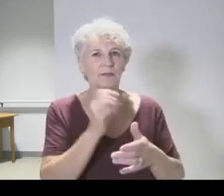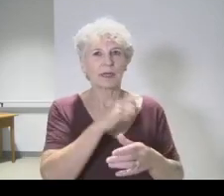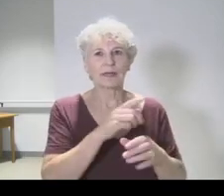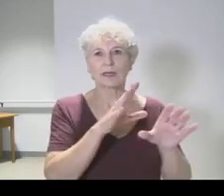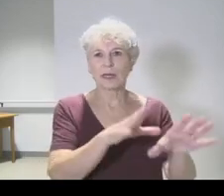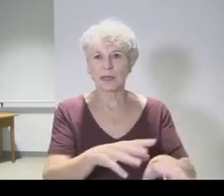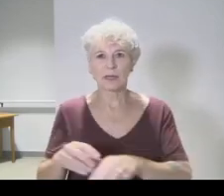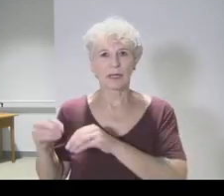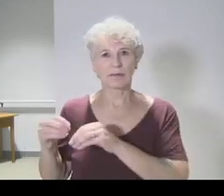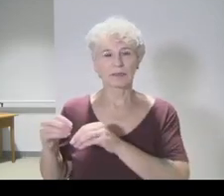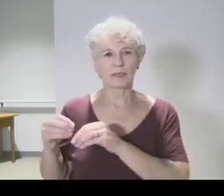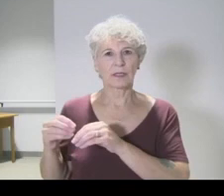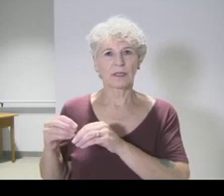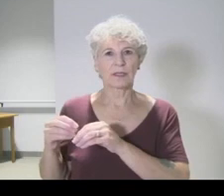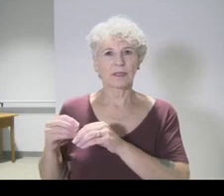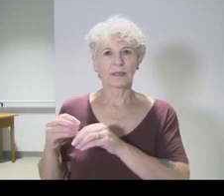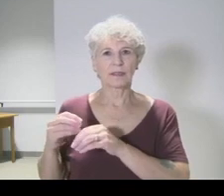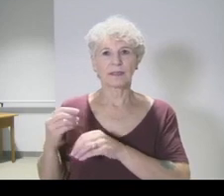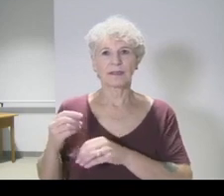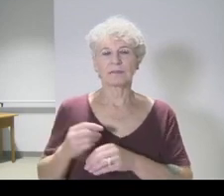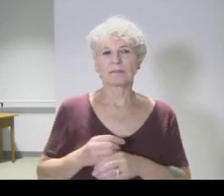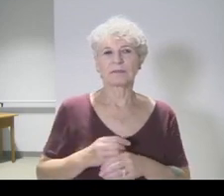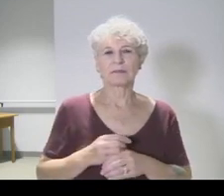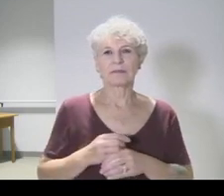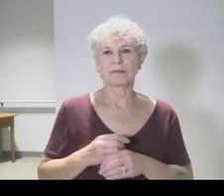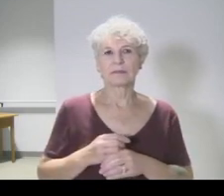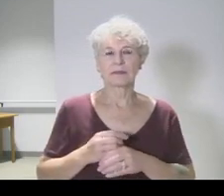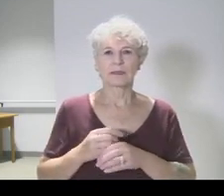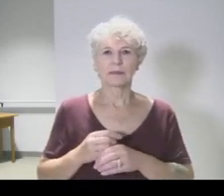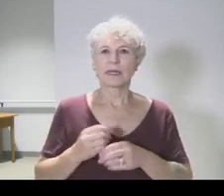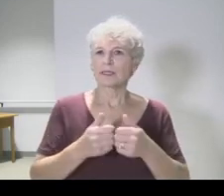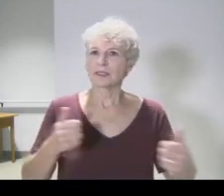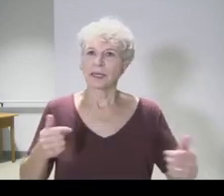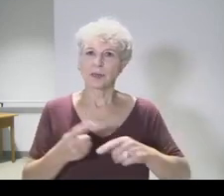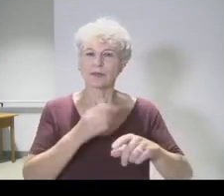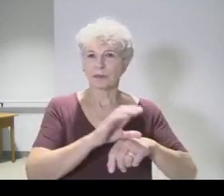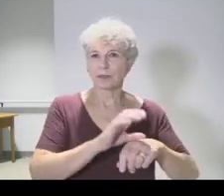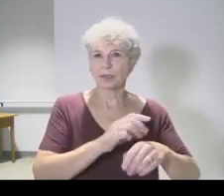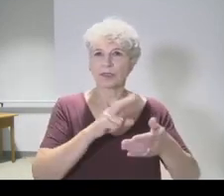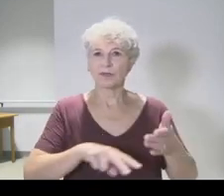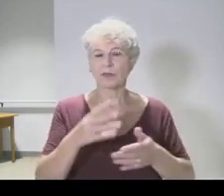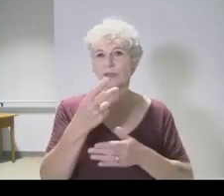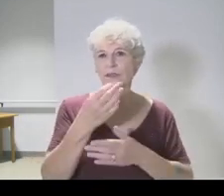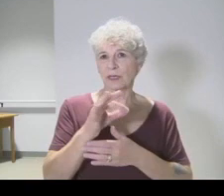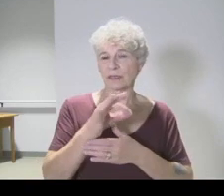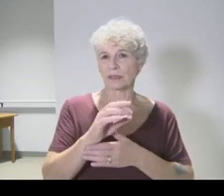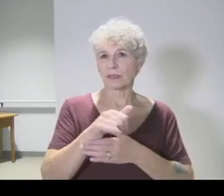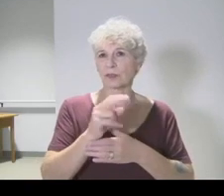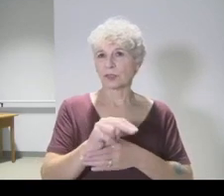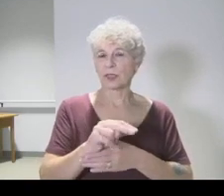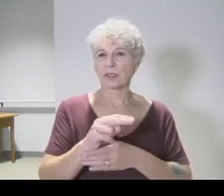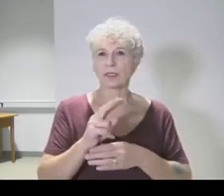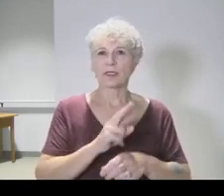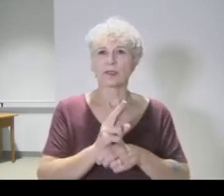from among them and abandoned the church. In verse 19, John uses some pretty strong language